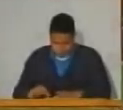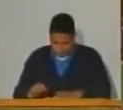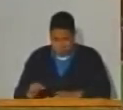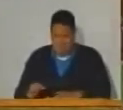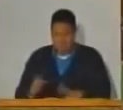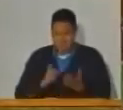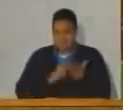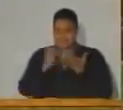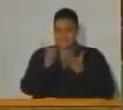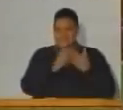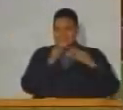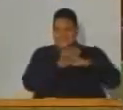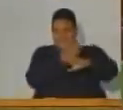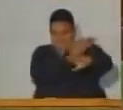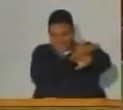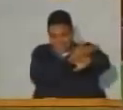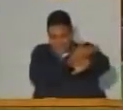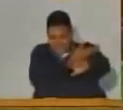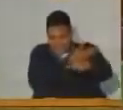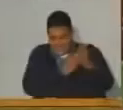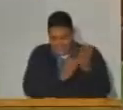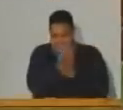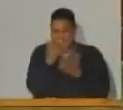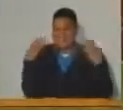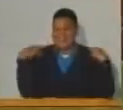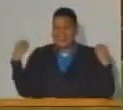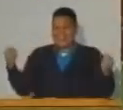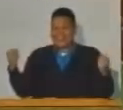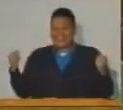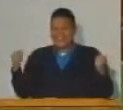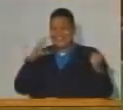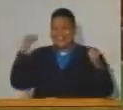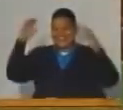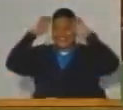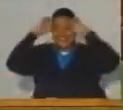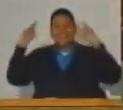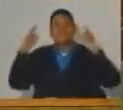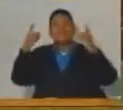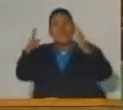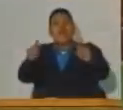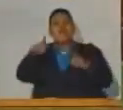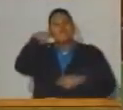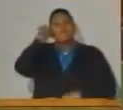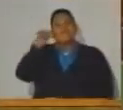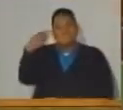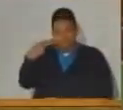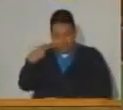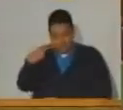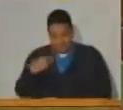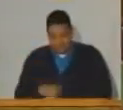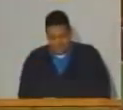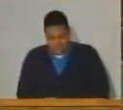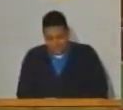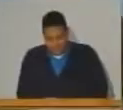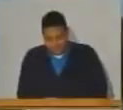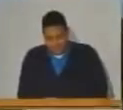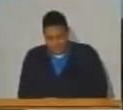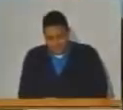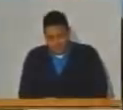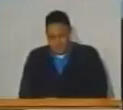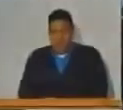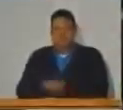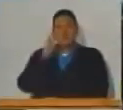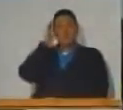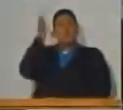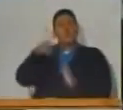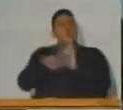Program of Advancement Through Health and Education, PATH. There will be a review